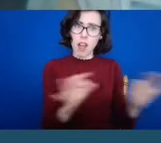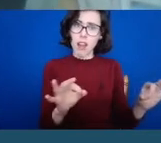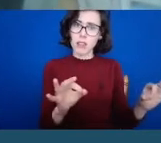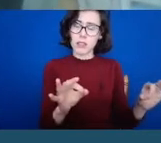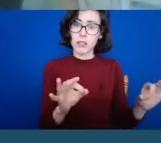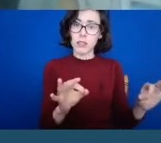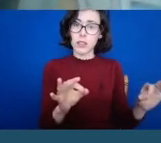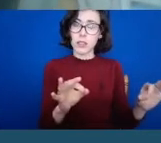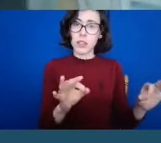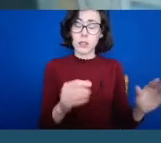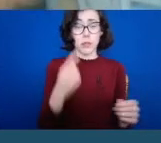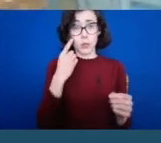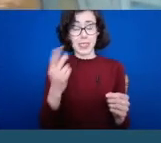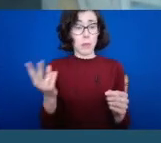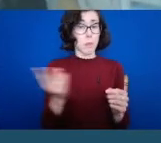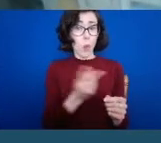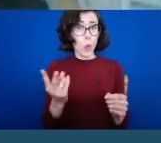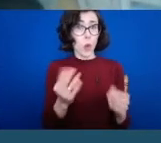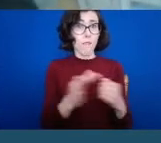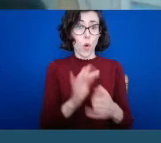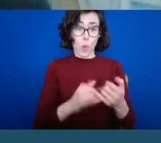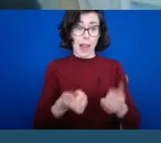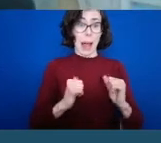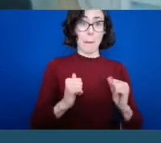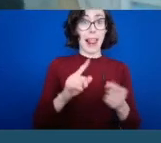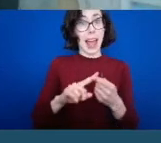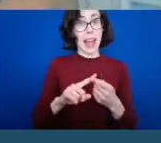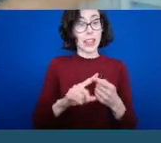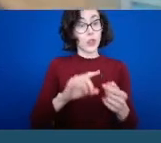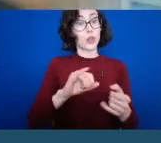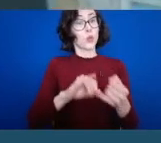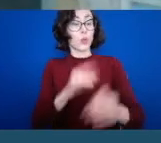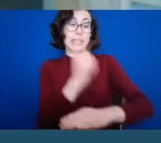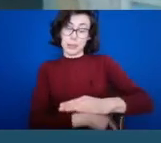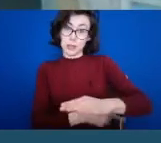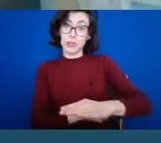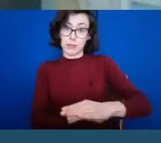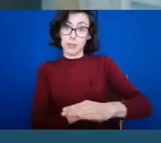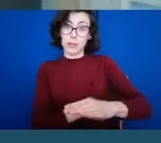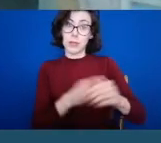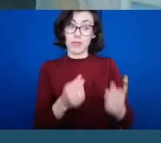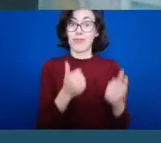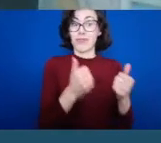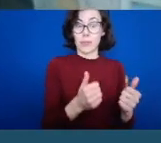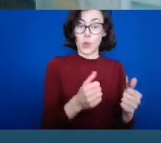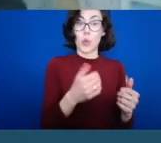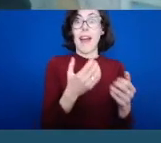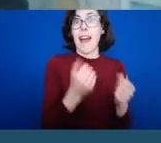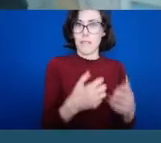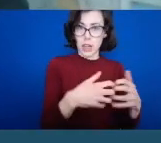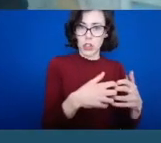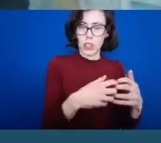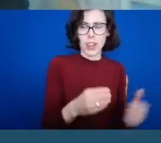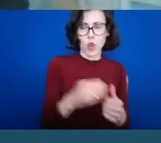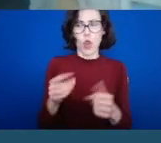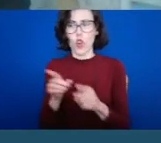it both for able people, but also for people with a disability. And on the flip side, we've those who are maybe more disadvantaged, who